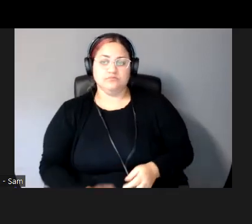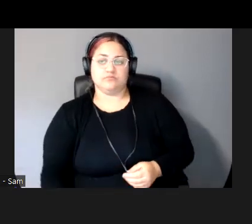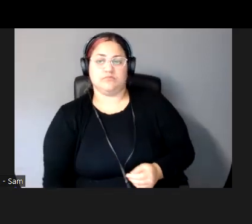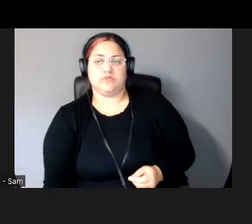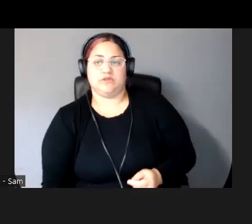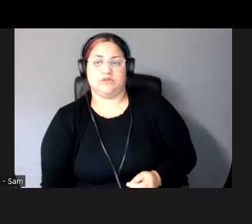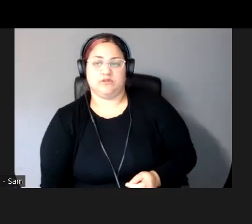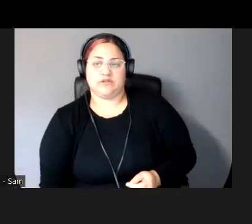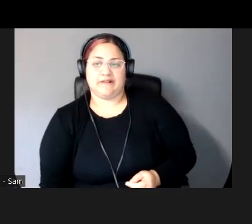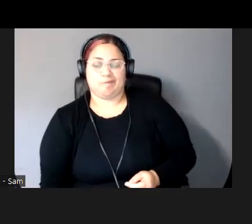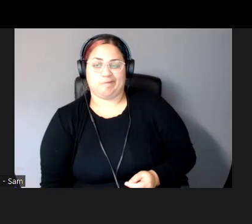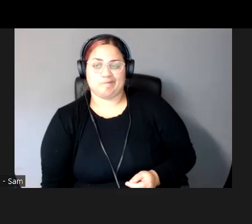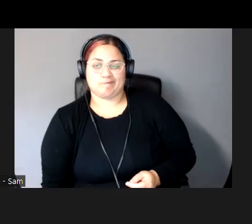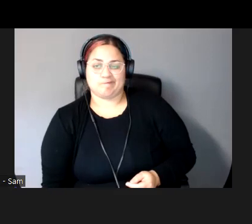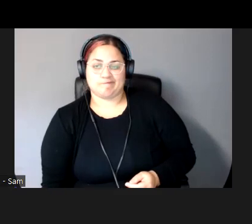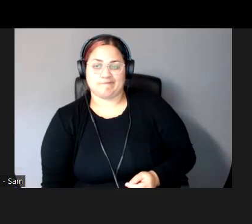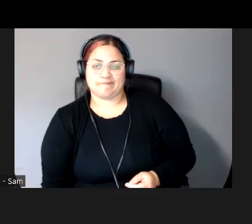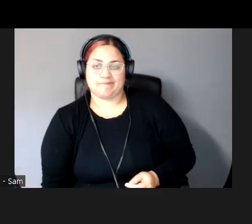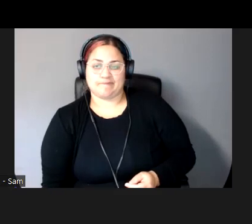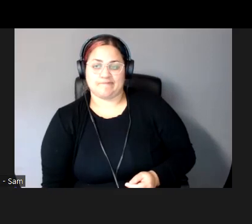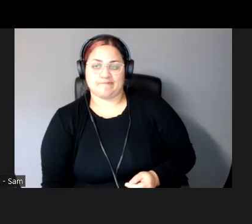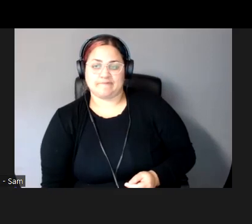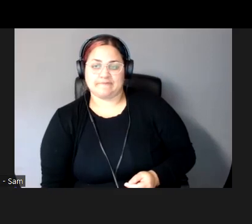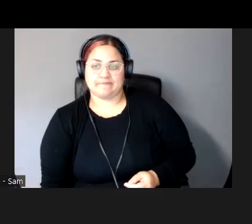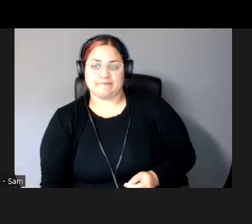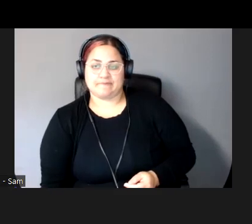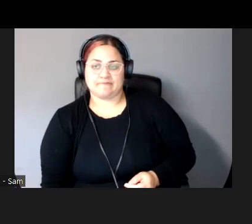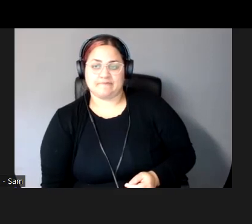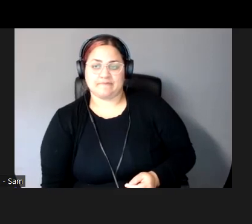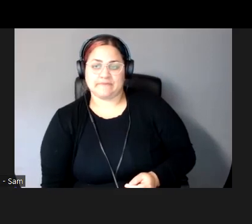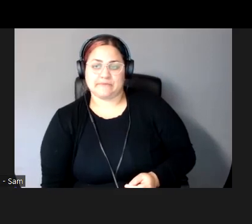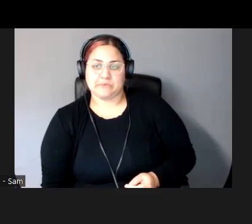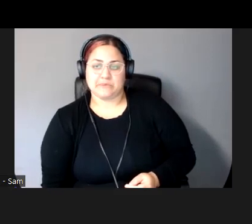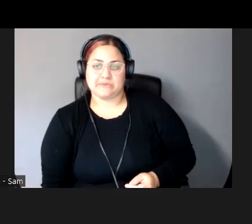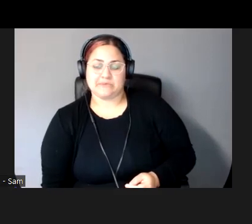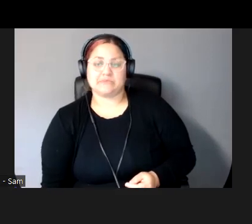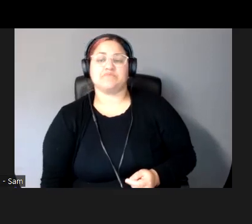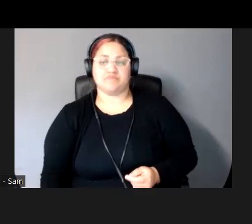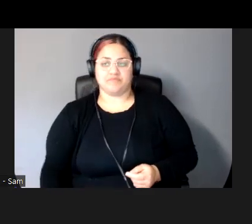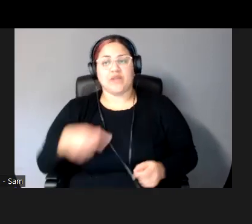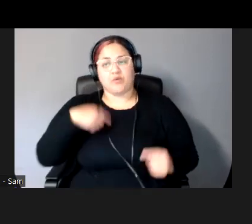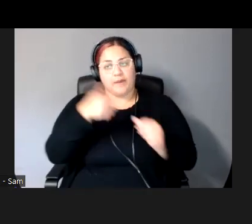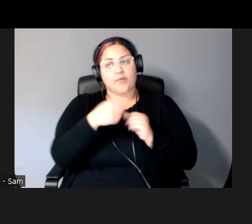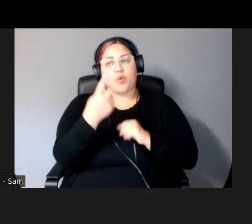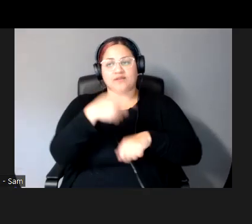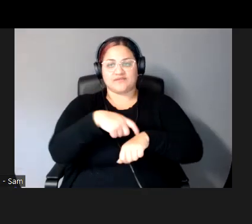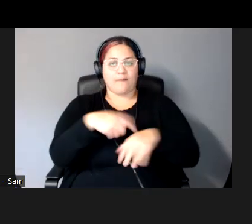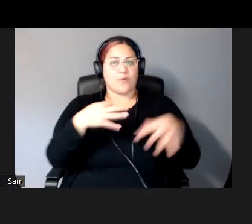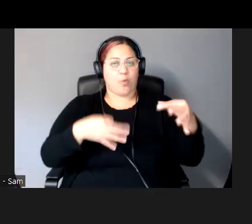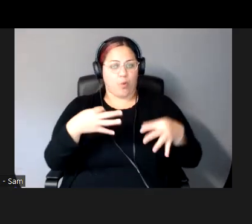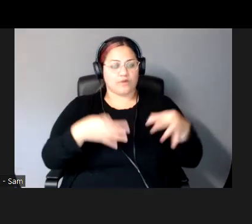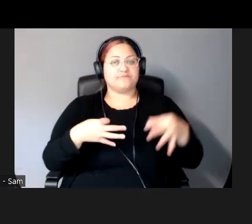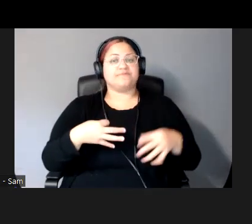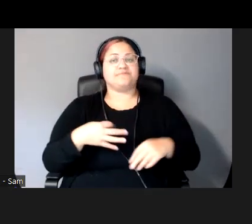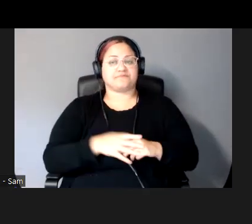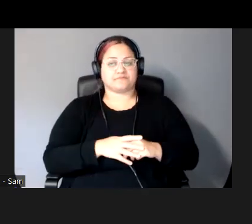Stouffville. Well, why don't you like Stouffville? Well, Stouffville has a lot of garbage and it stinks. So 5 minutes later, the same person asked the child, have